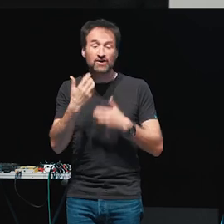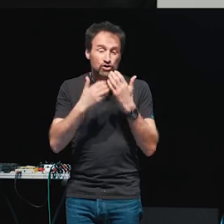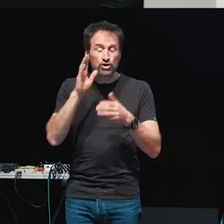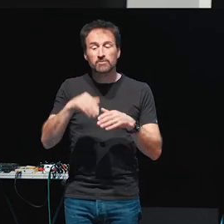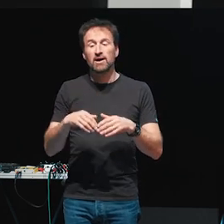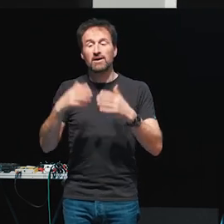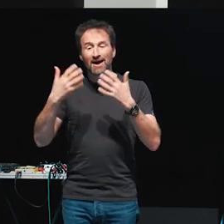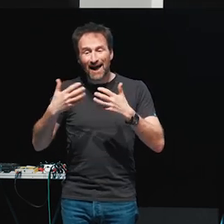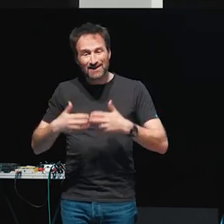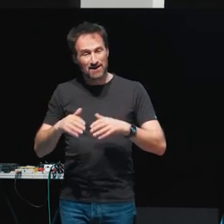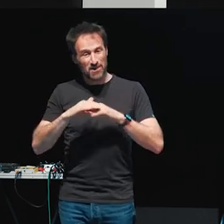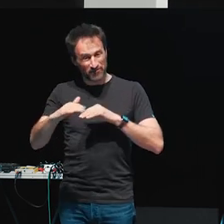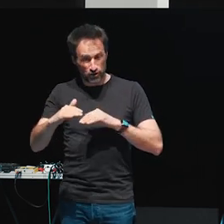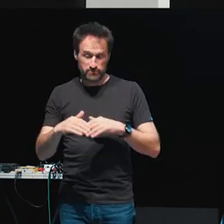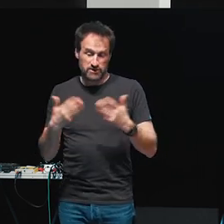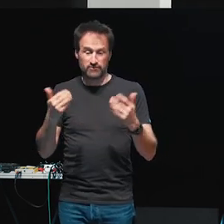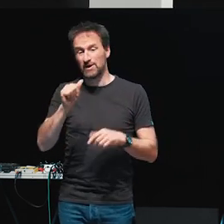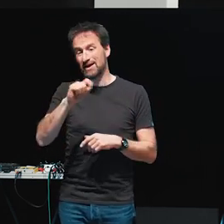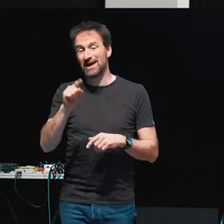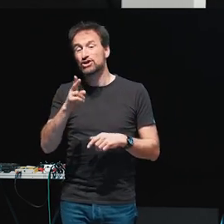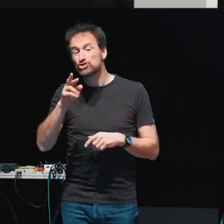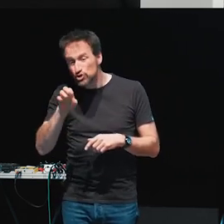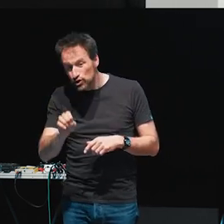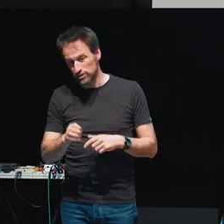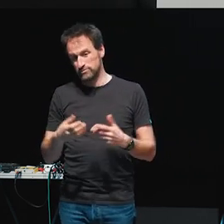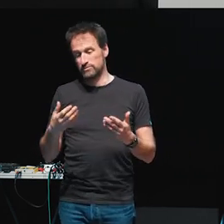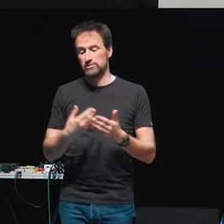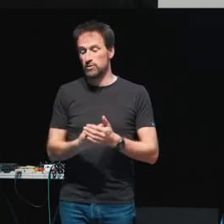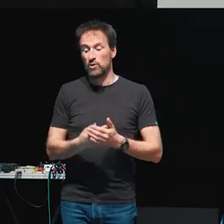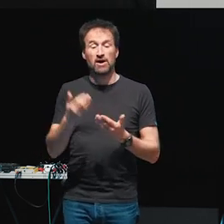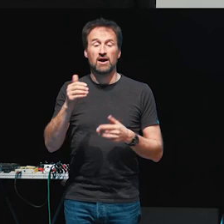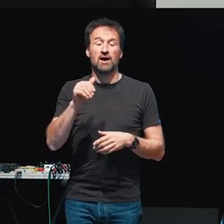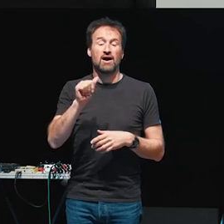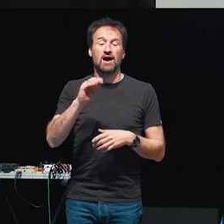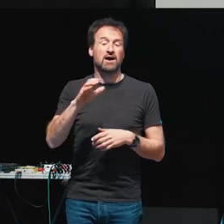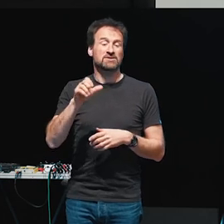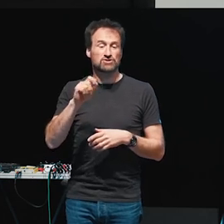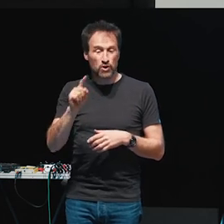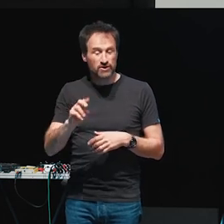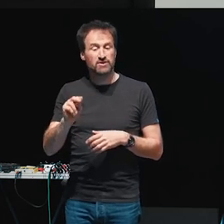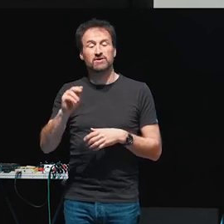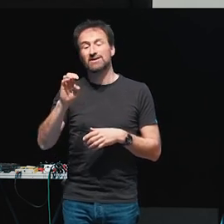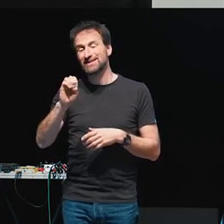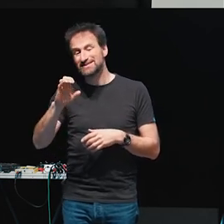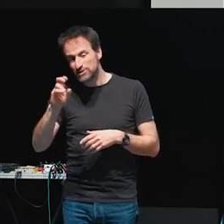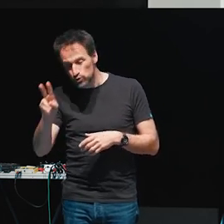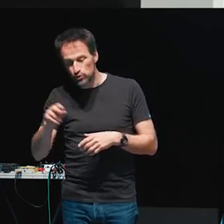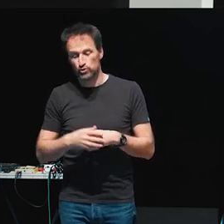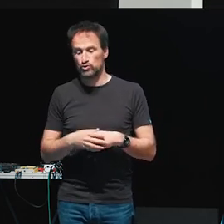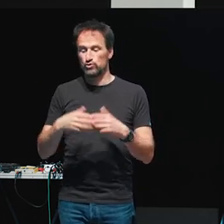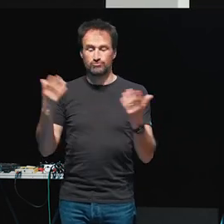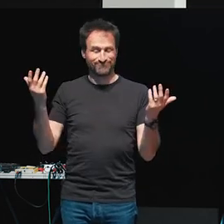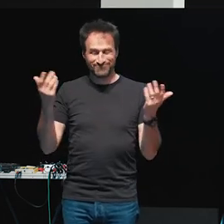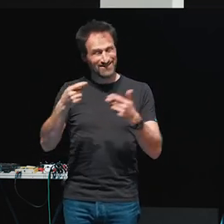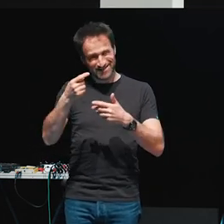have Microsoft Azure. That's not far behind as well. And then Amazon EC2, and we're talking about Heroku as well. And with